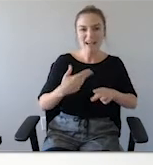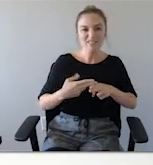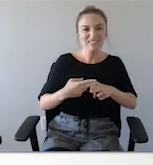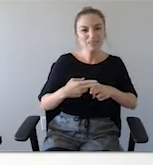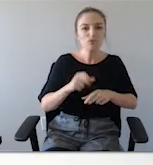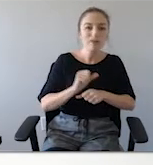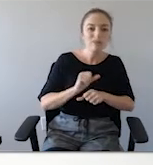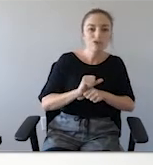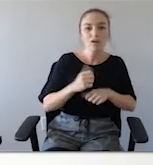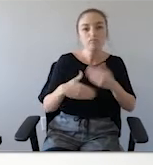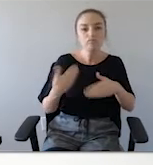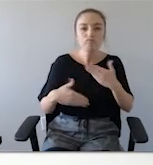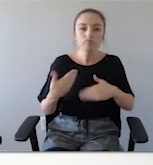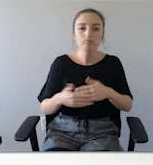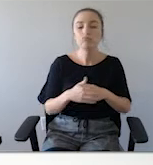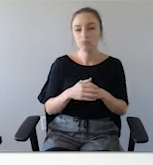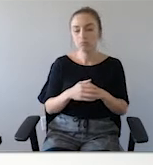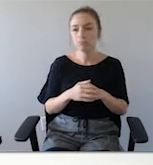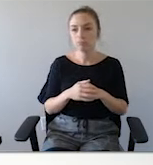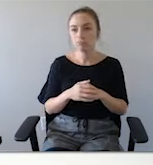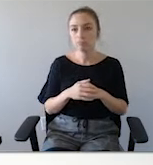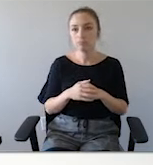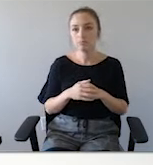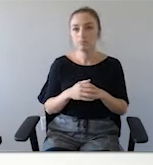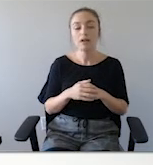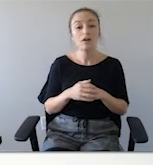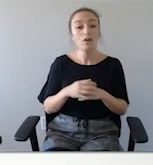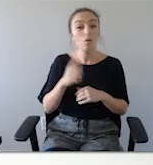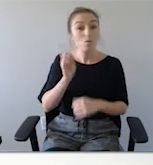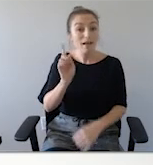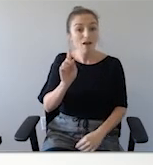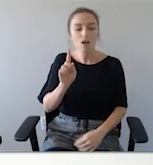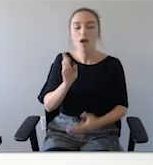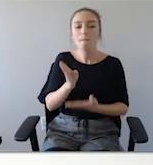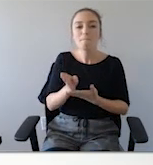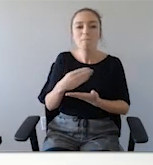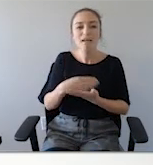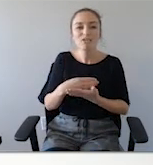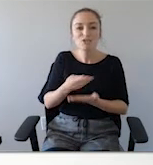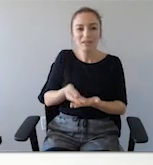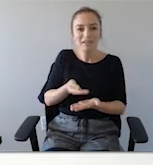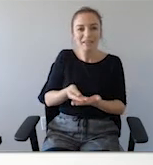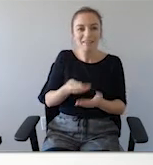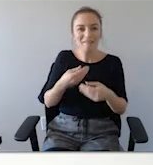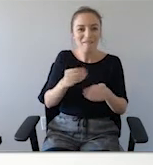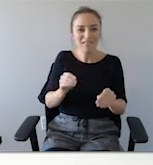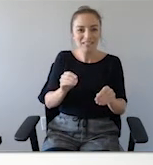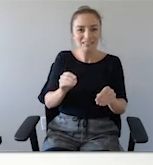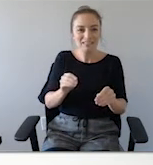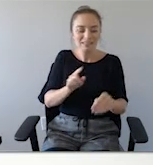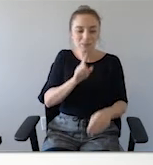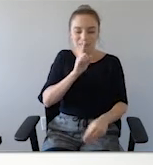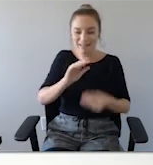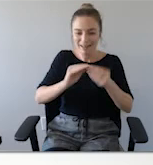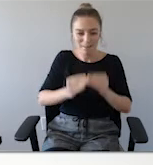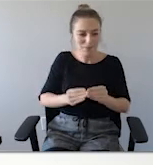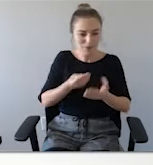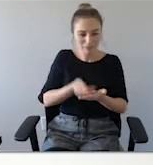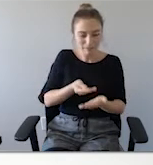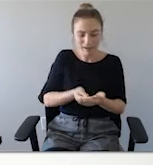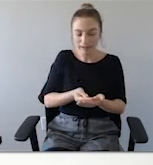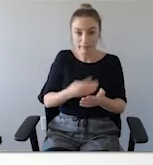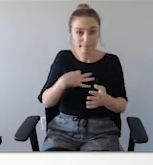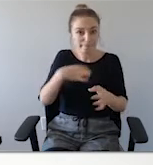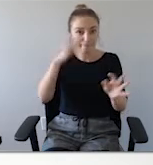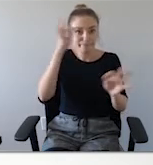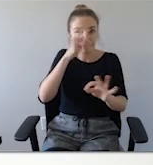thing to do. And it was in the budget office. I didn't know anything about budget. I didn't know anything about numbers. I was basically just the